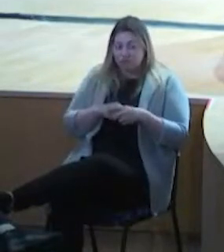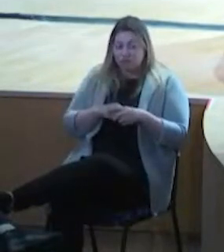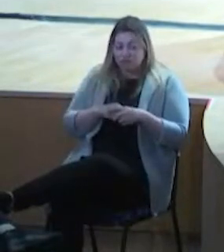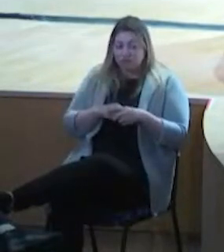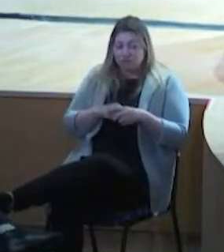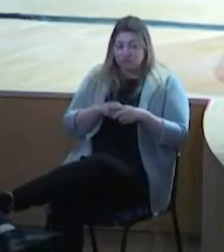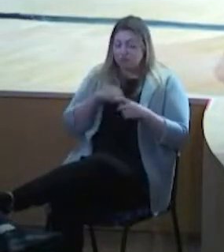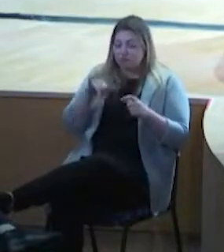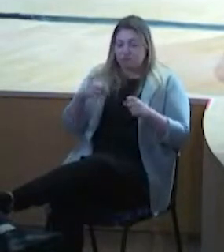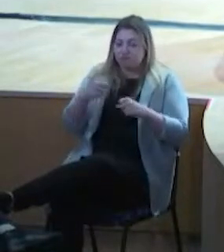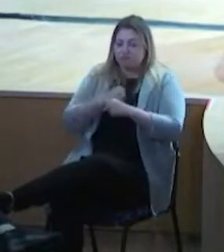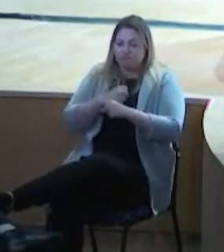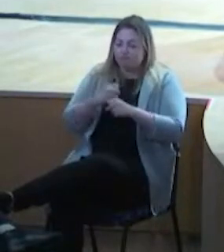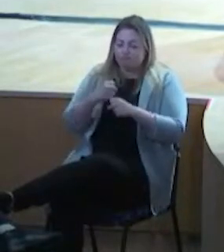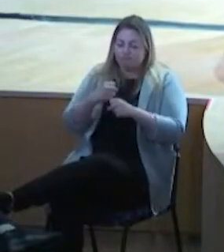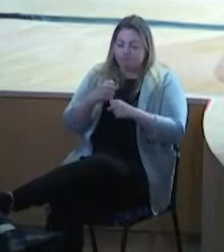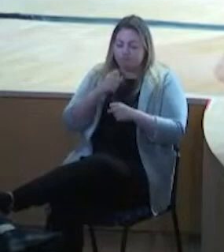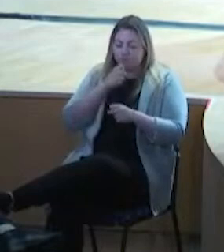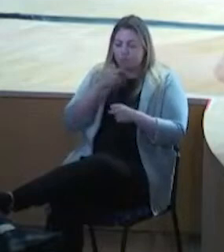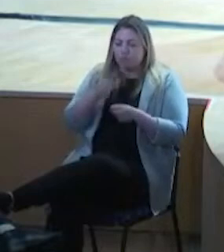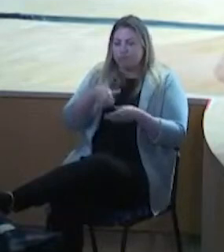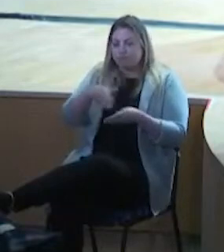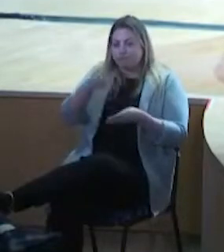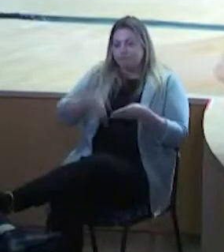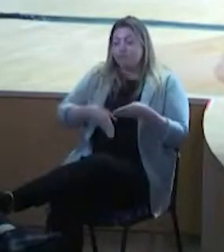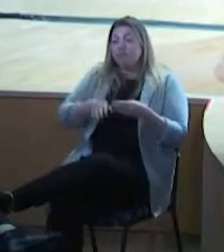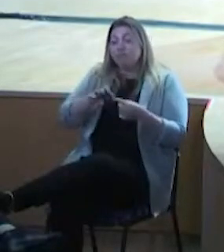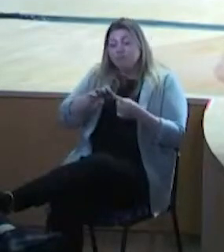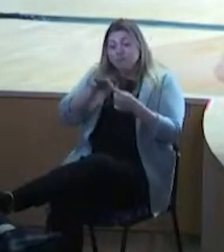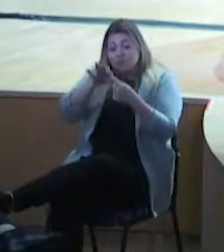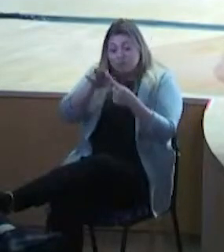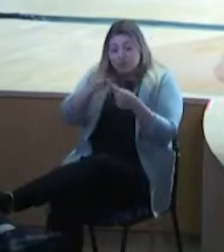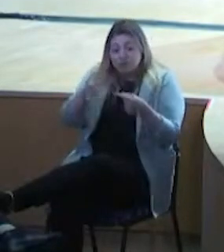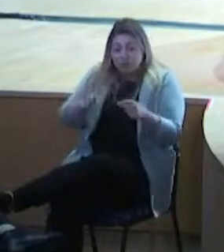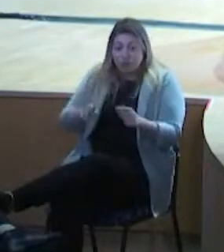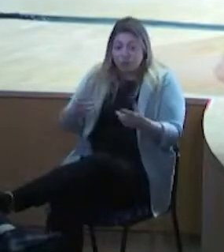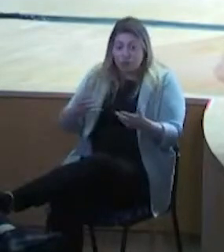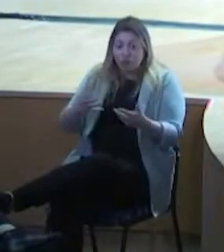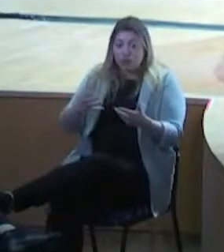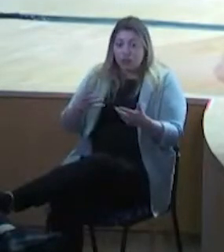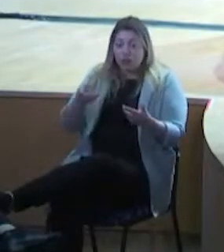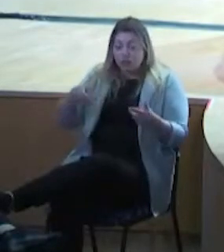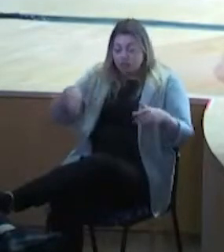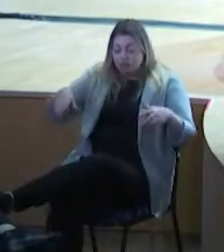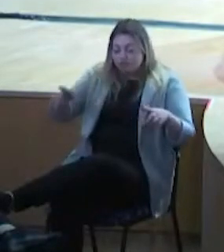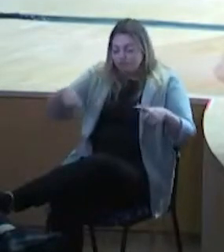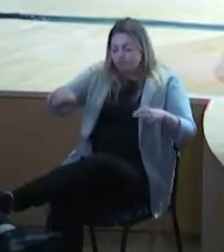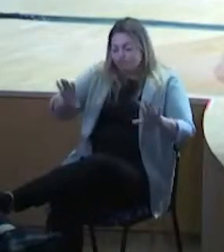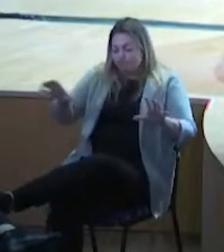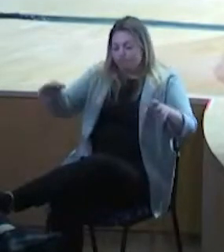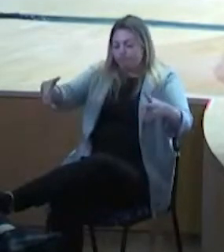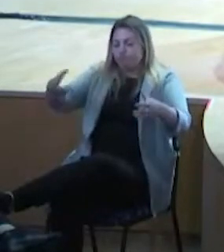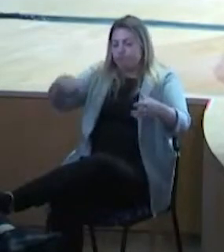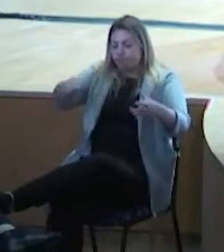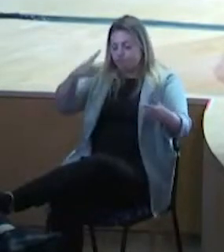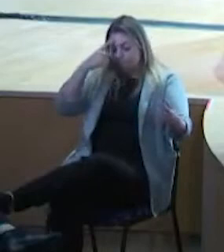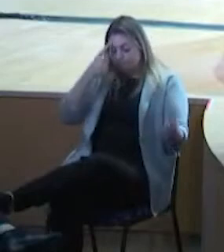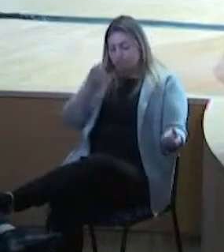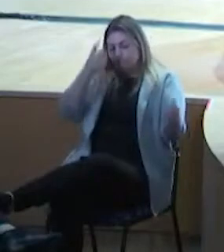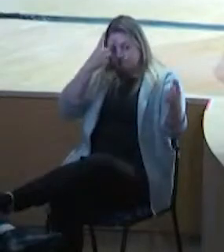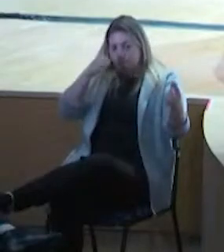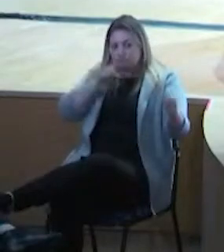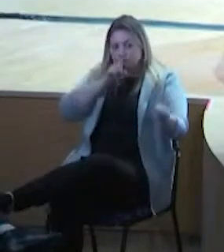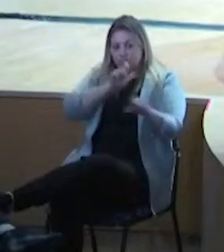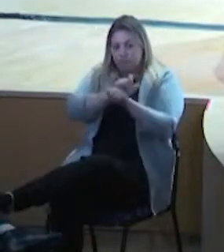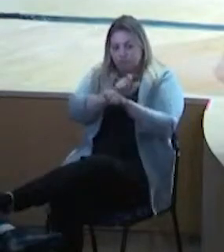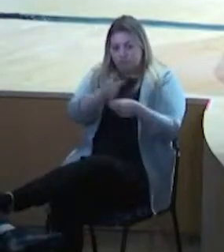that fight isn't going to end unless we get the general consensus to understand what's really